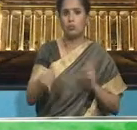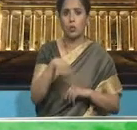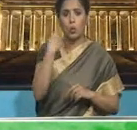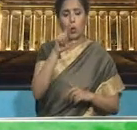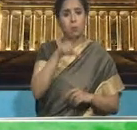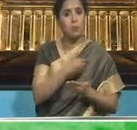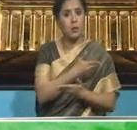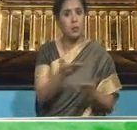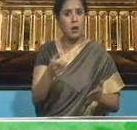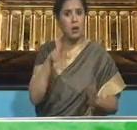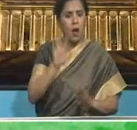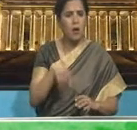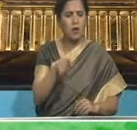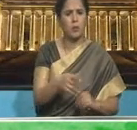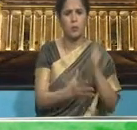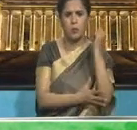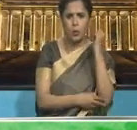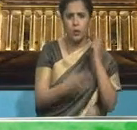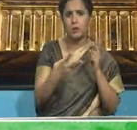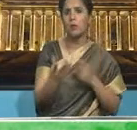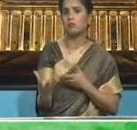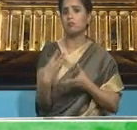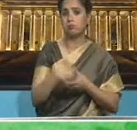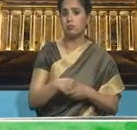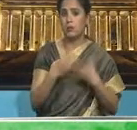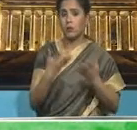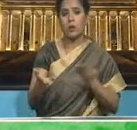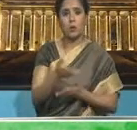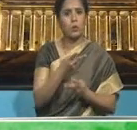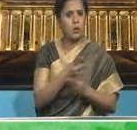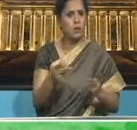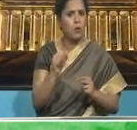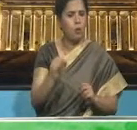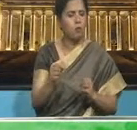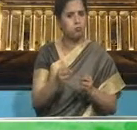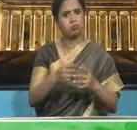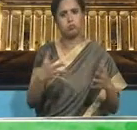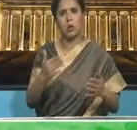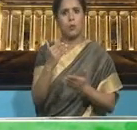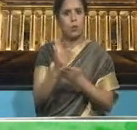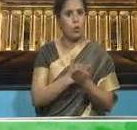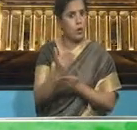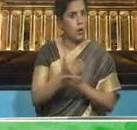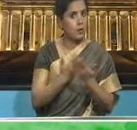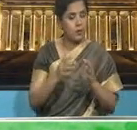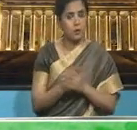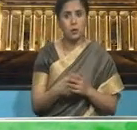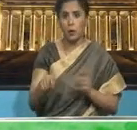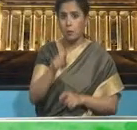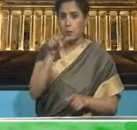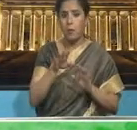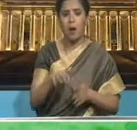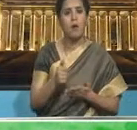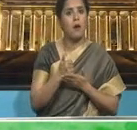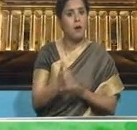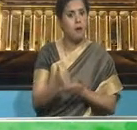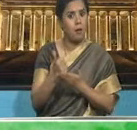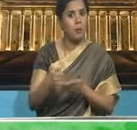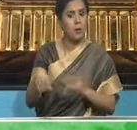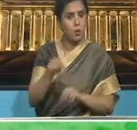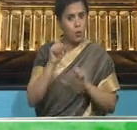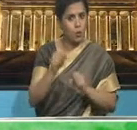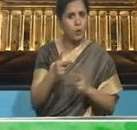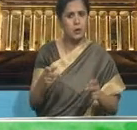the margins have also been included in the schemes and programs, and they have been helped in tiding